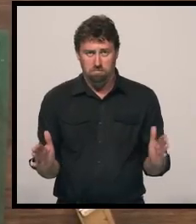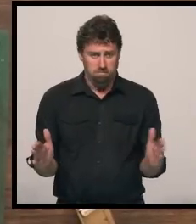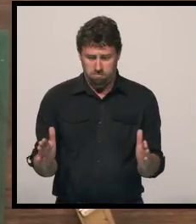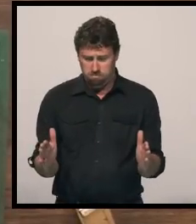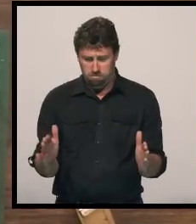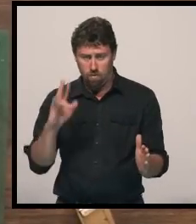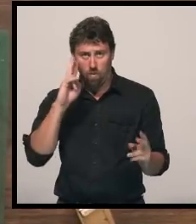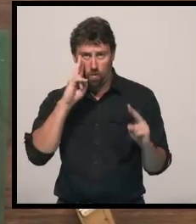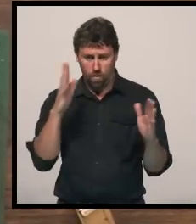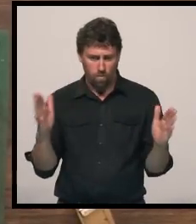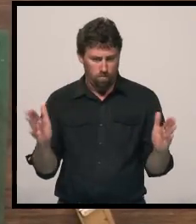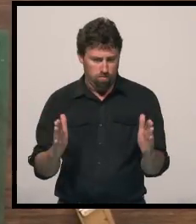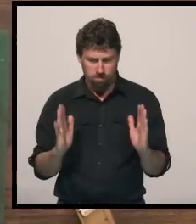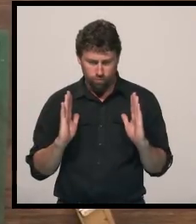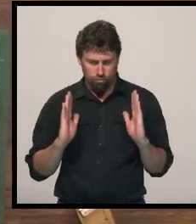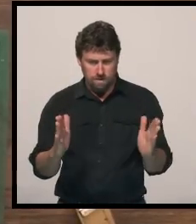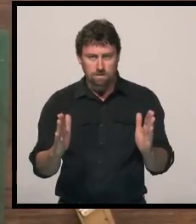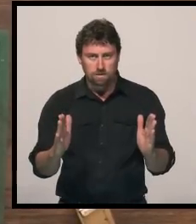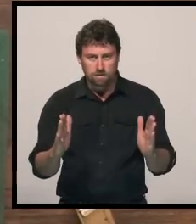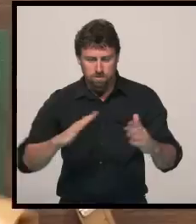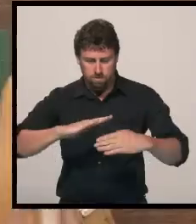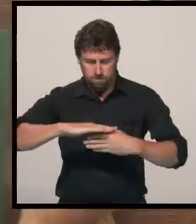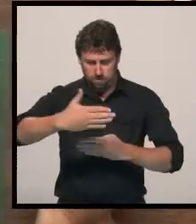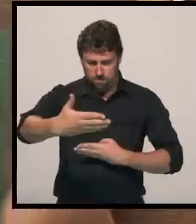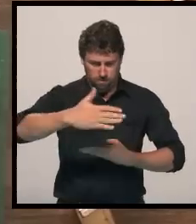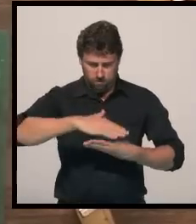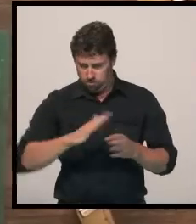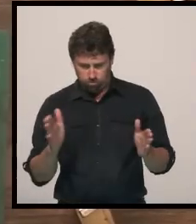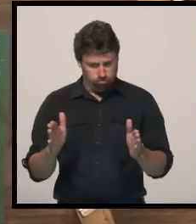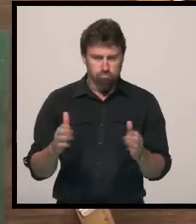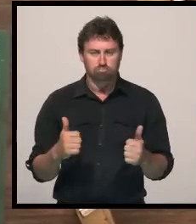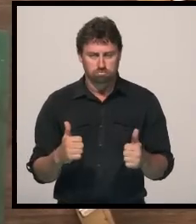your box is nice and square.